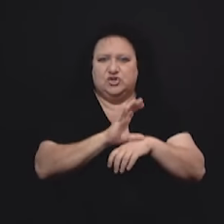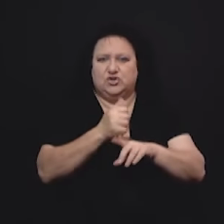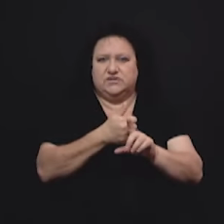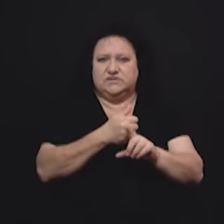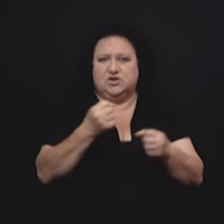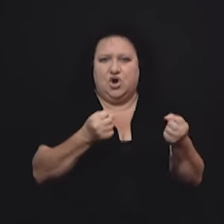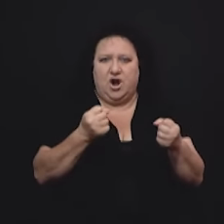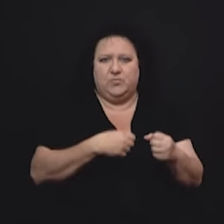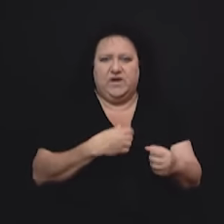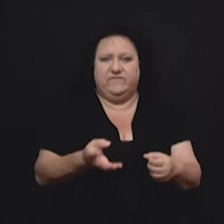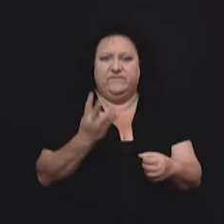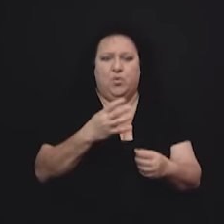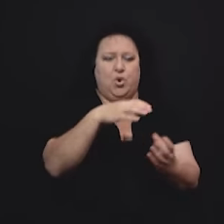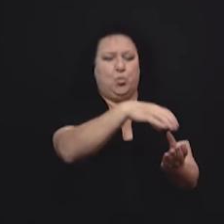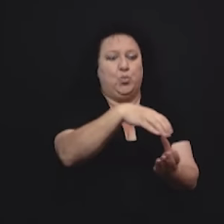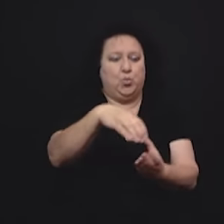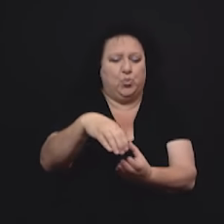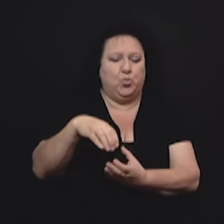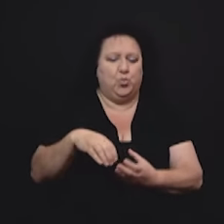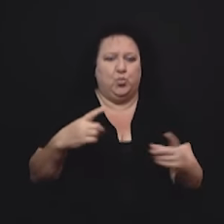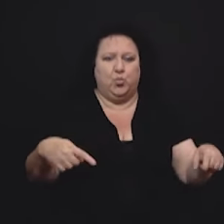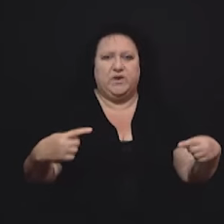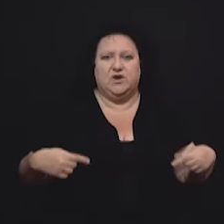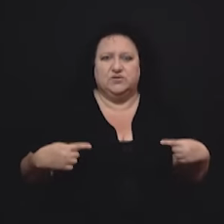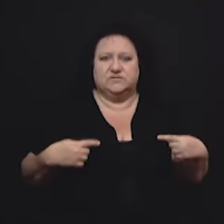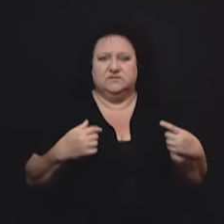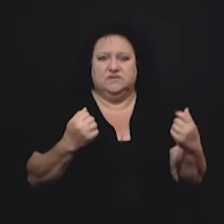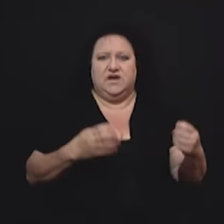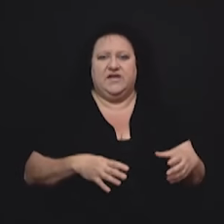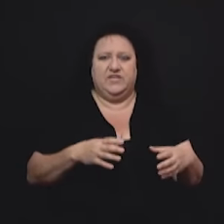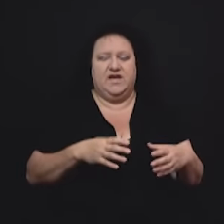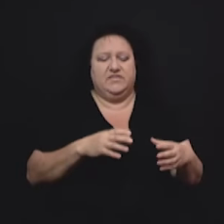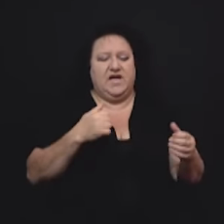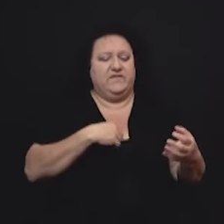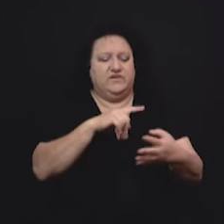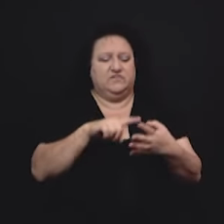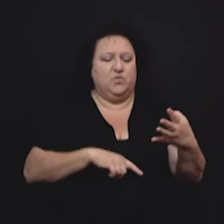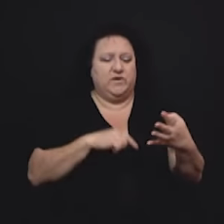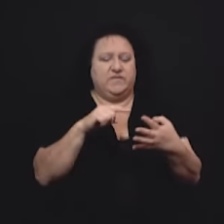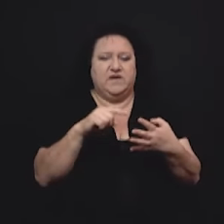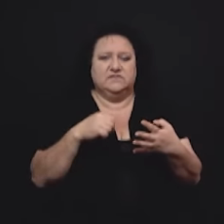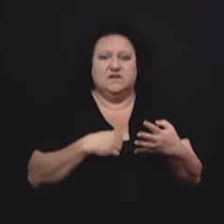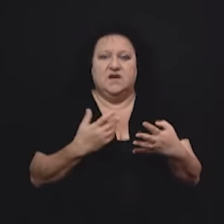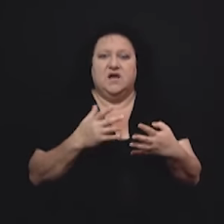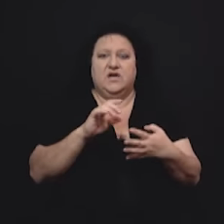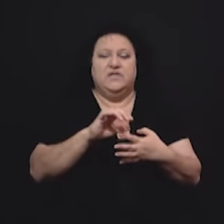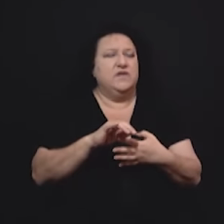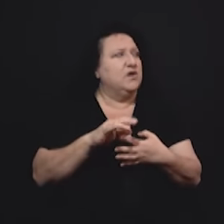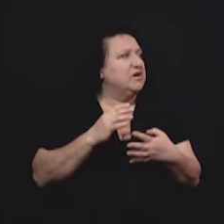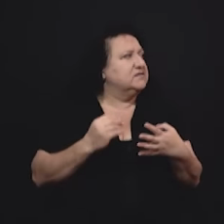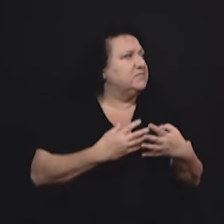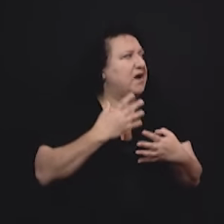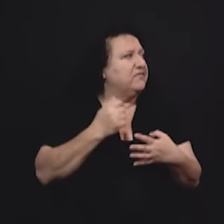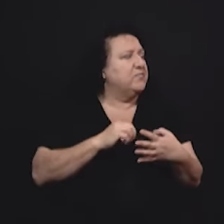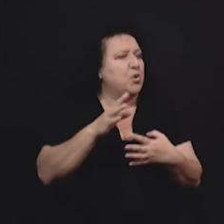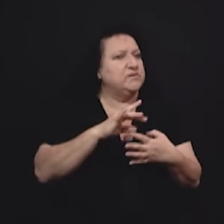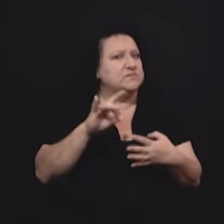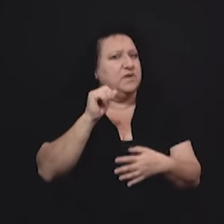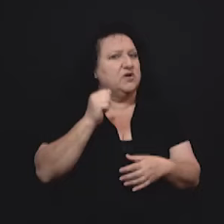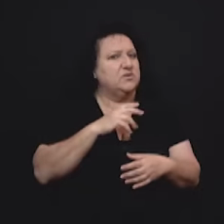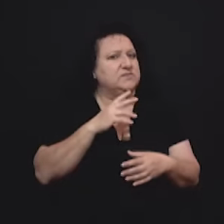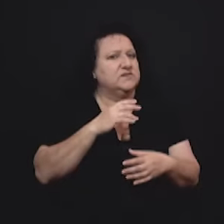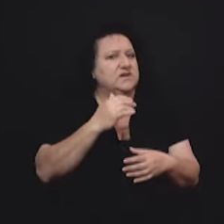Jesus gave to the disciples that was passed down. We believe it's inspired by the Holy Spirit, that it's inerrant. This wasn't a commandment for them to